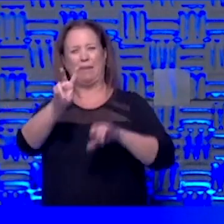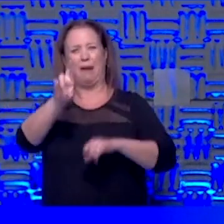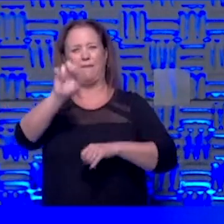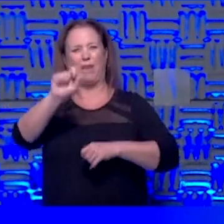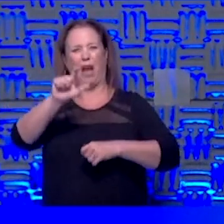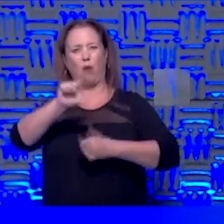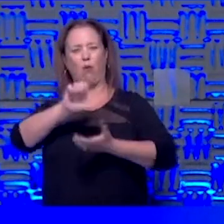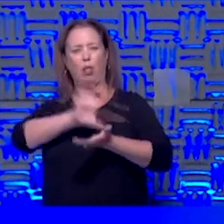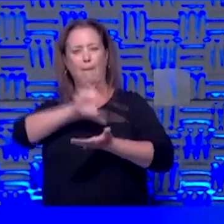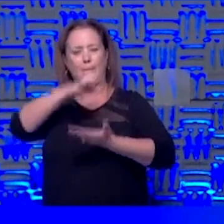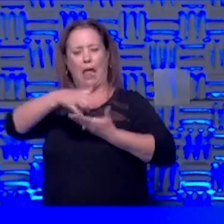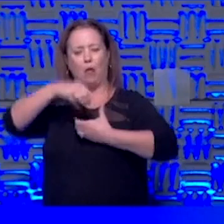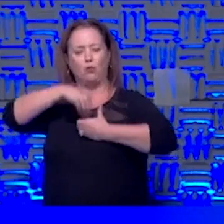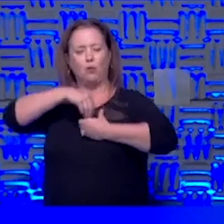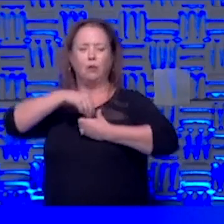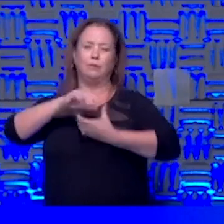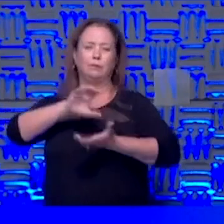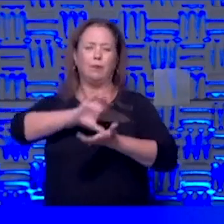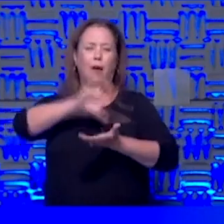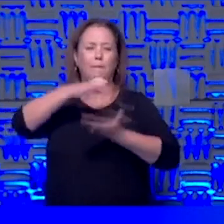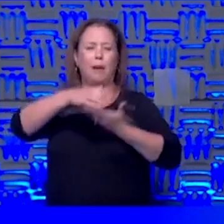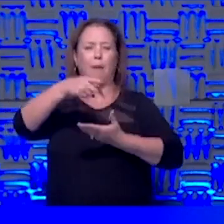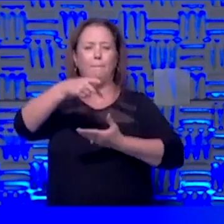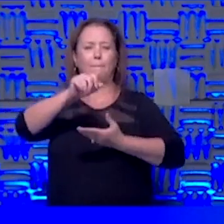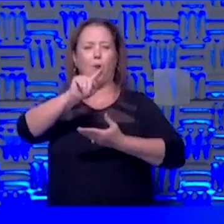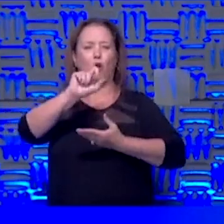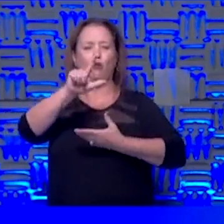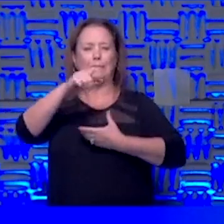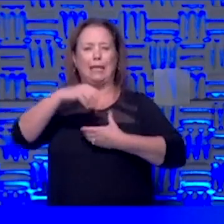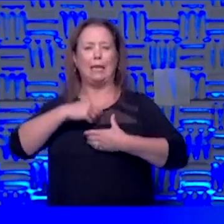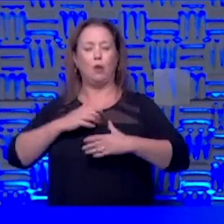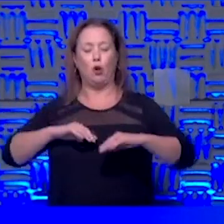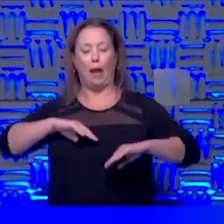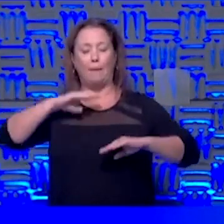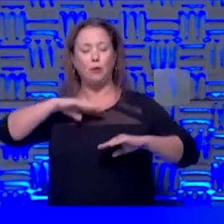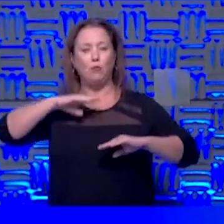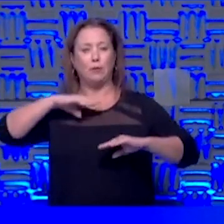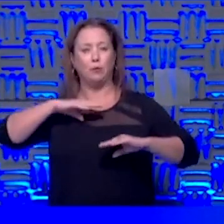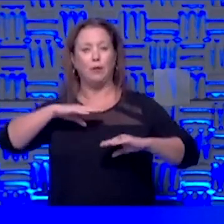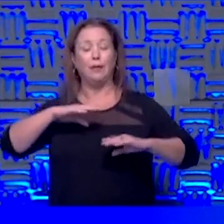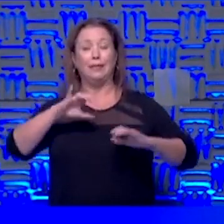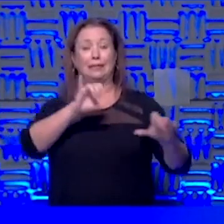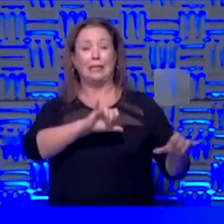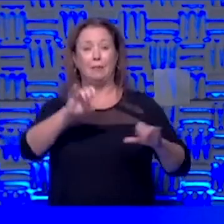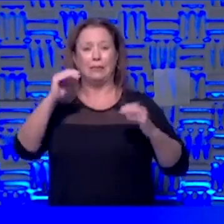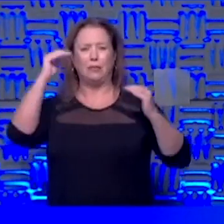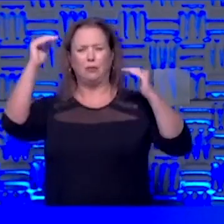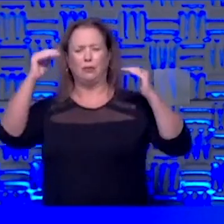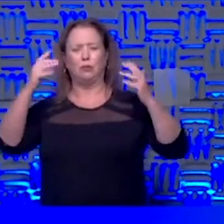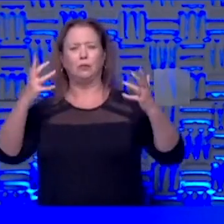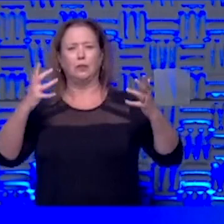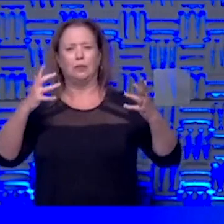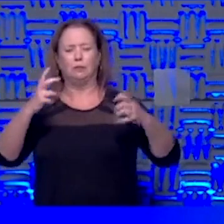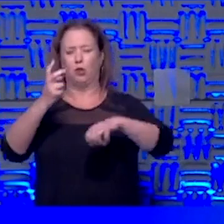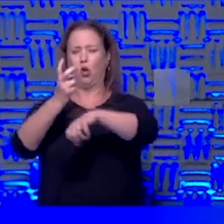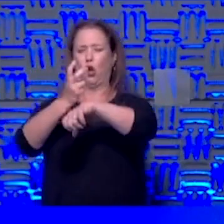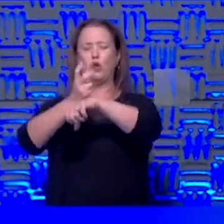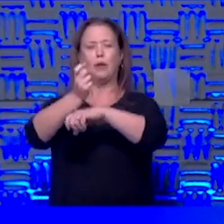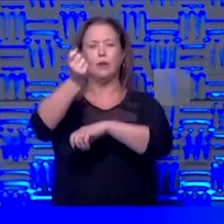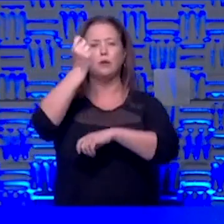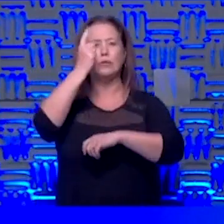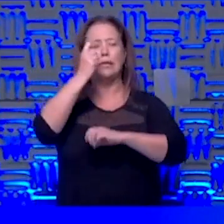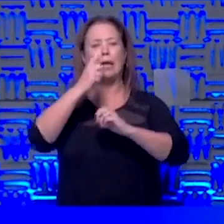the same amount of viral particles in their saliva or their upper respiratory tract as adults. So it was really hard to